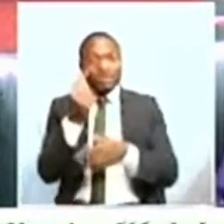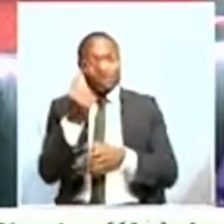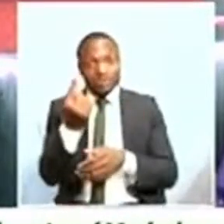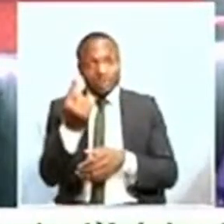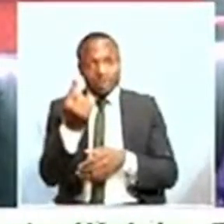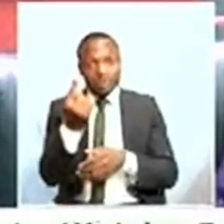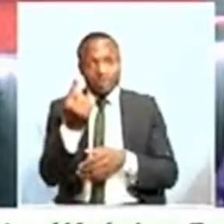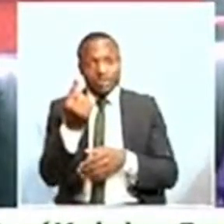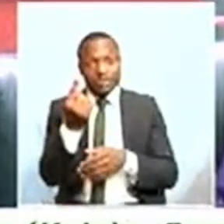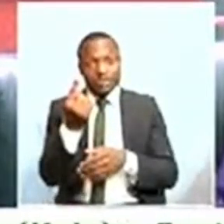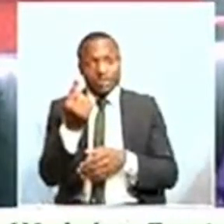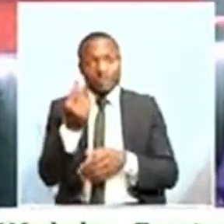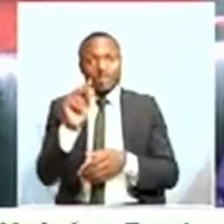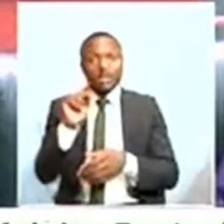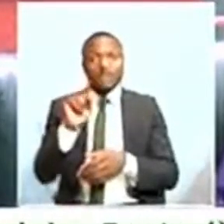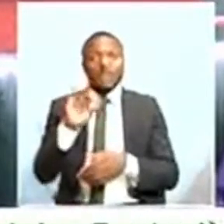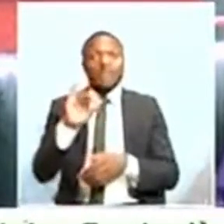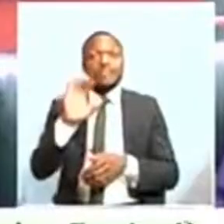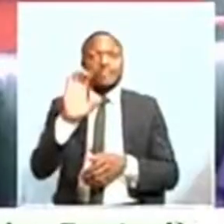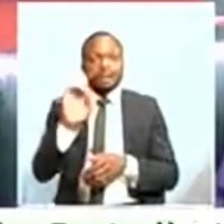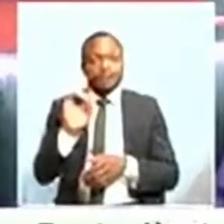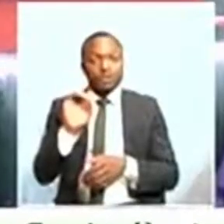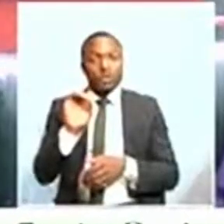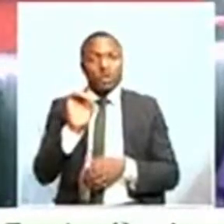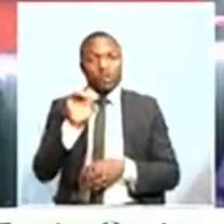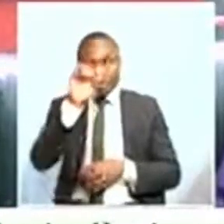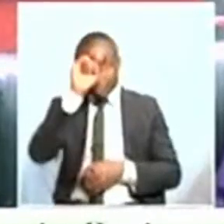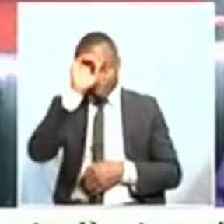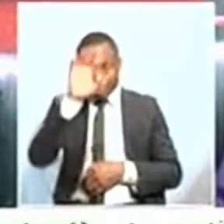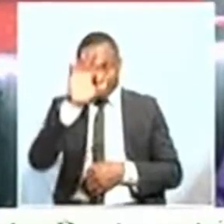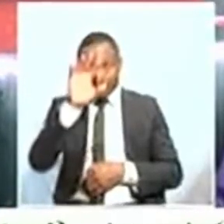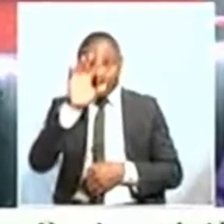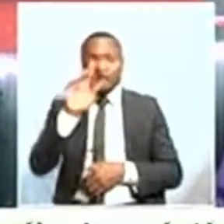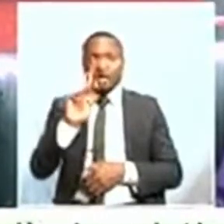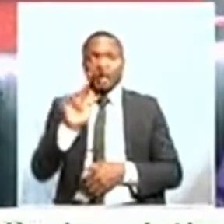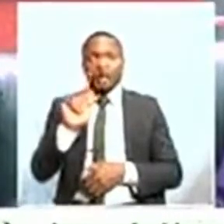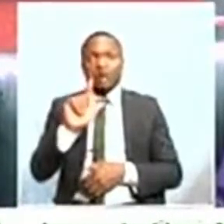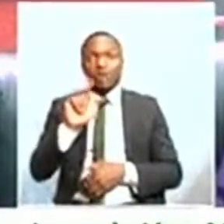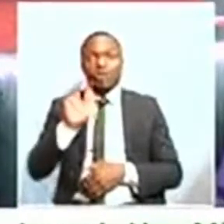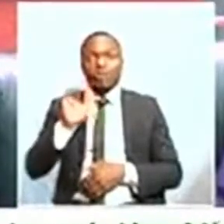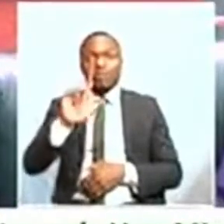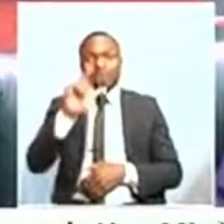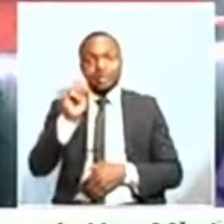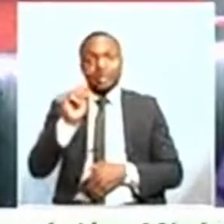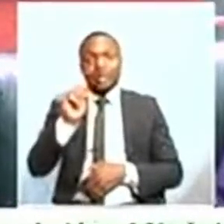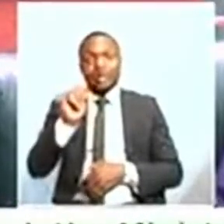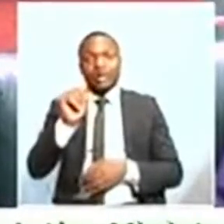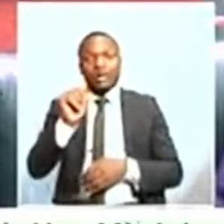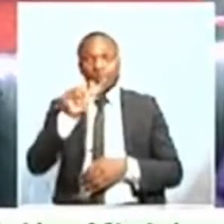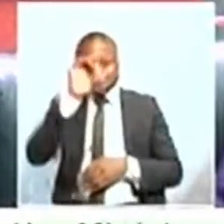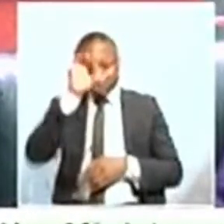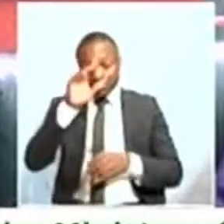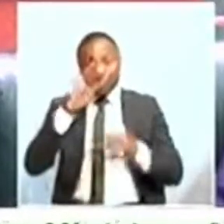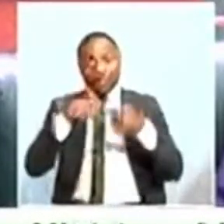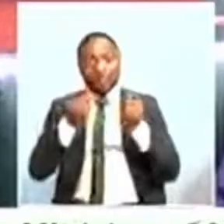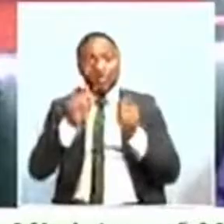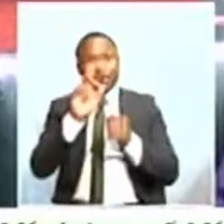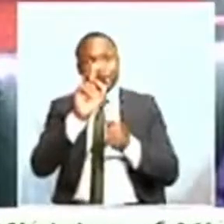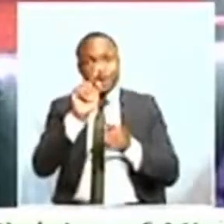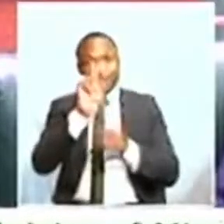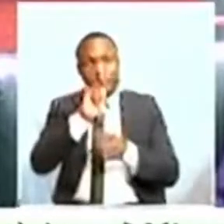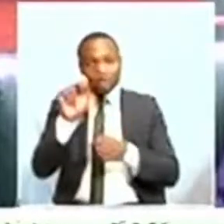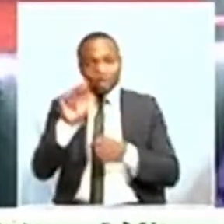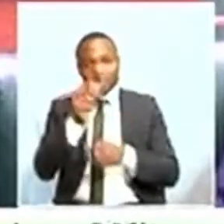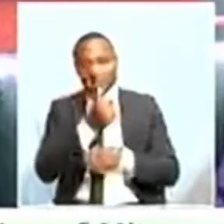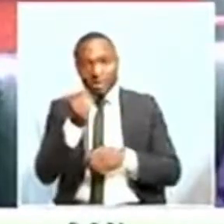the Enterprise Nickel Mine, Kalumbila District, opened in 2022. Mimbula Resources Limited